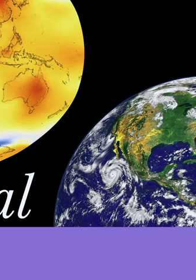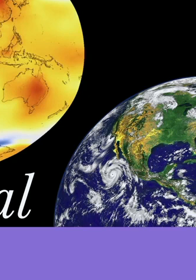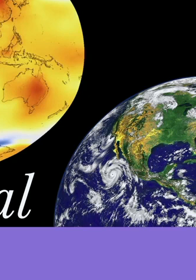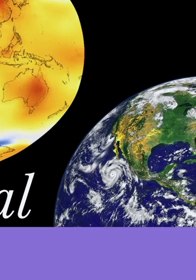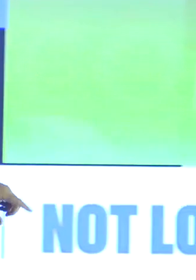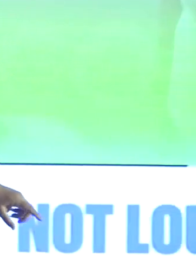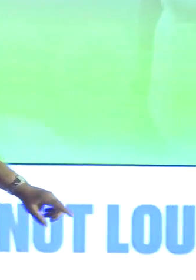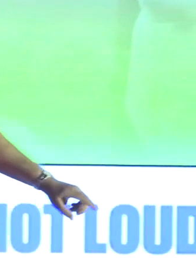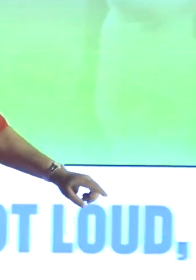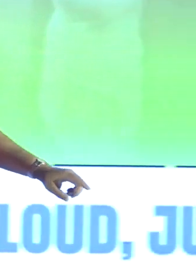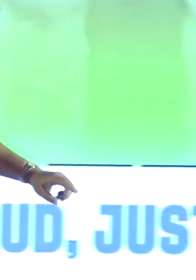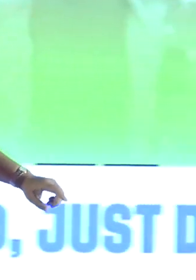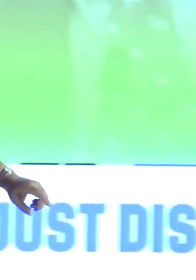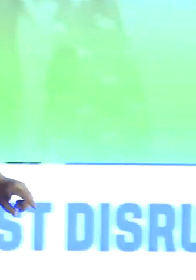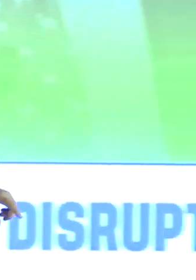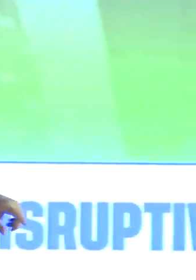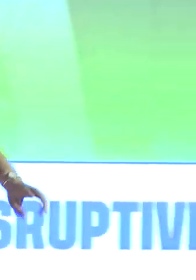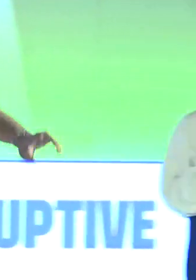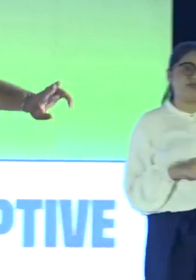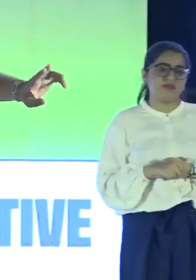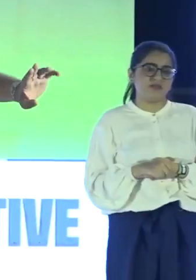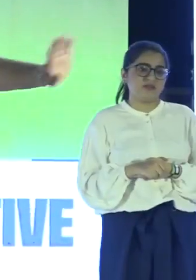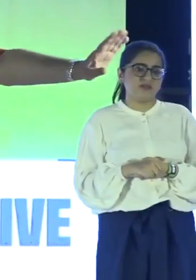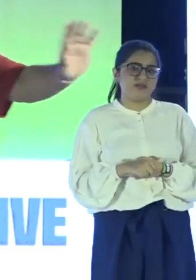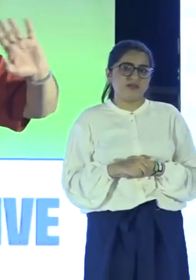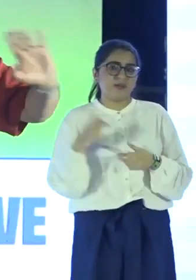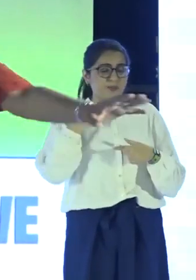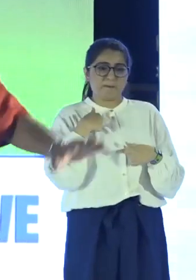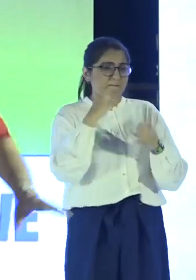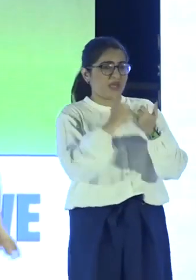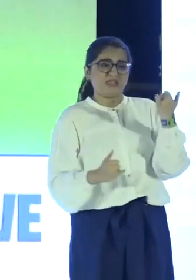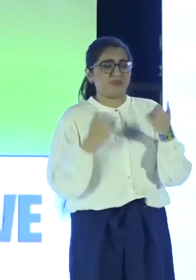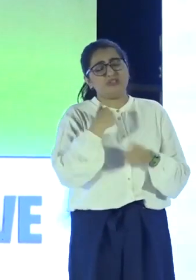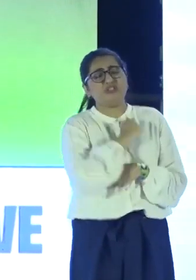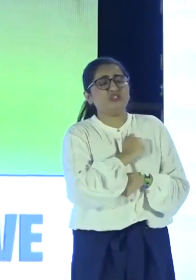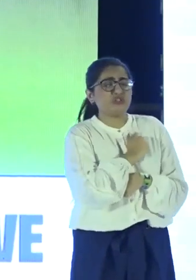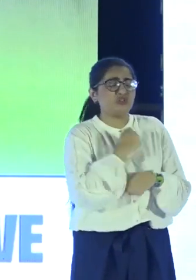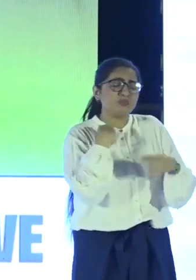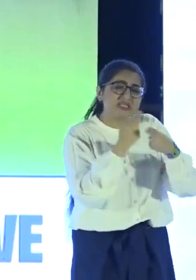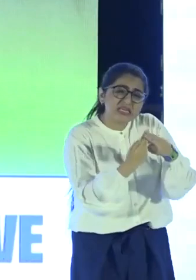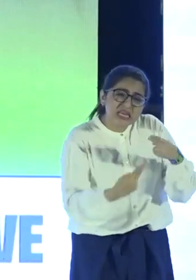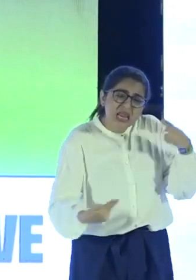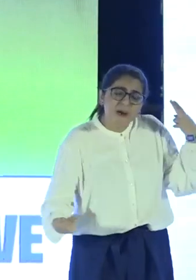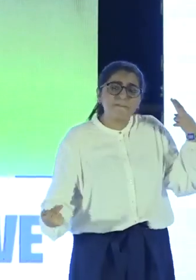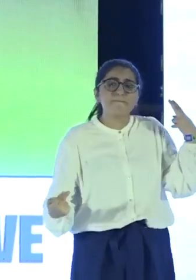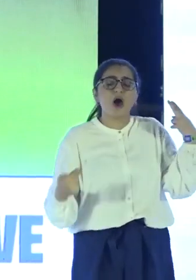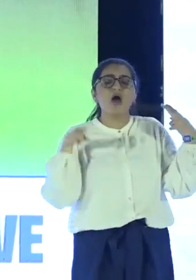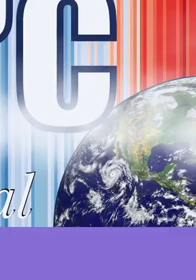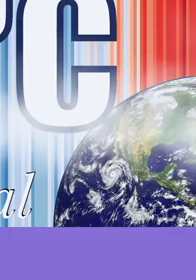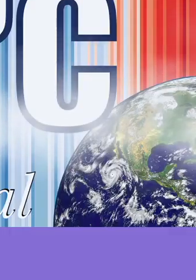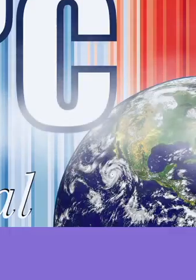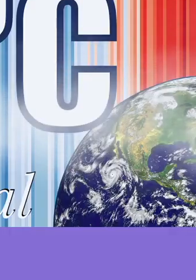which are happening now as we are doing it. I'm wrapping up. I'm so sorry for taking too long. The point is, it's global.